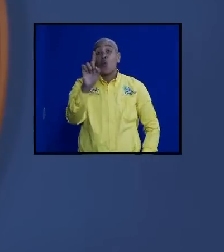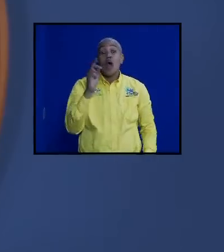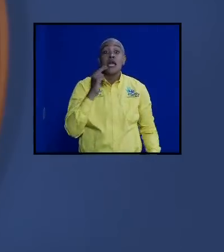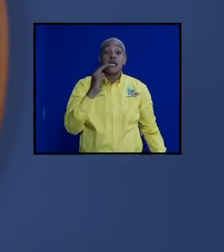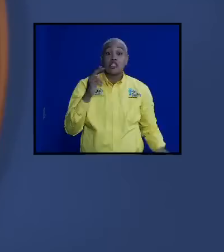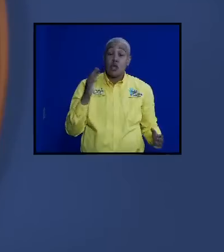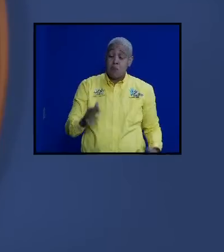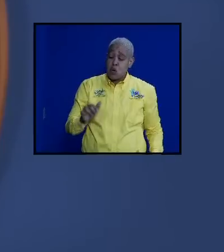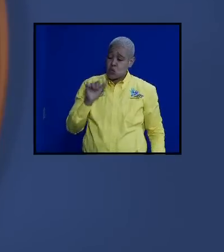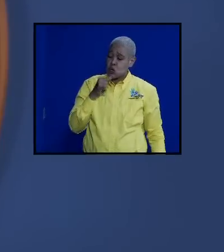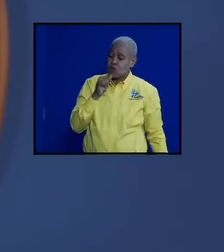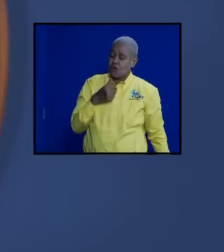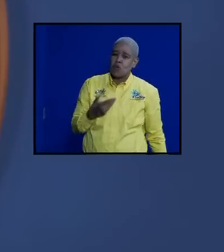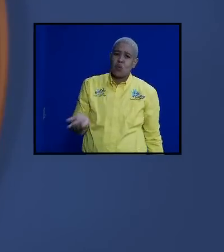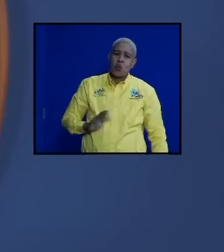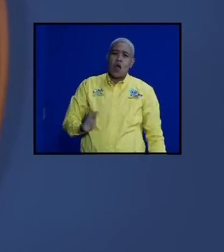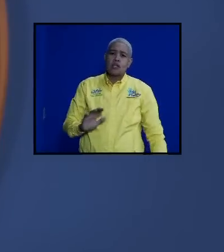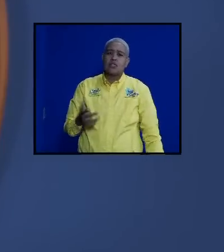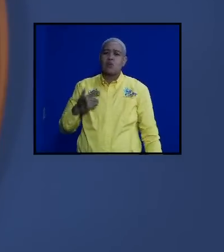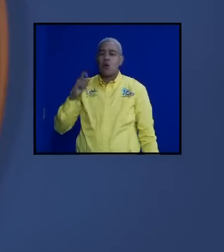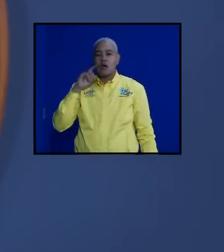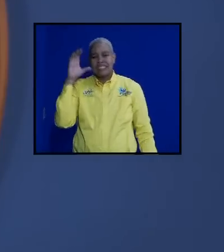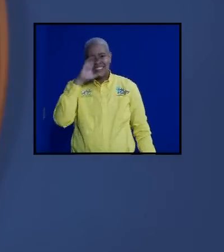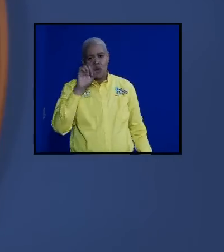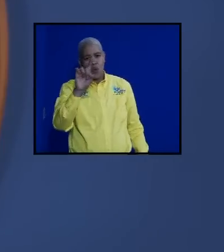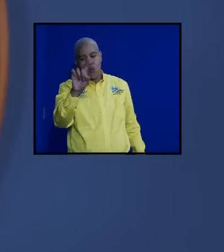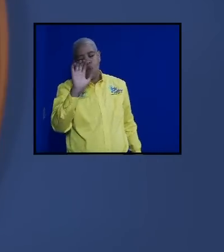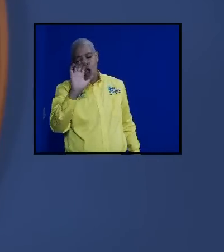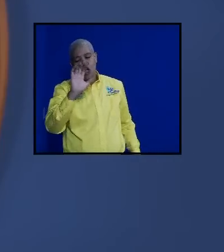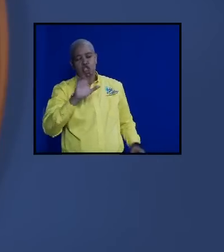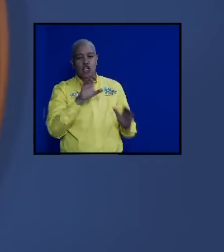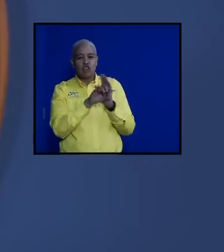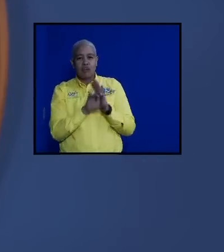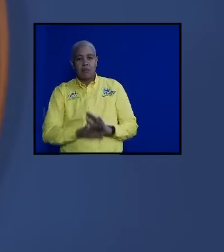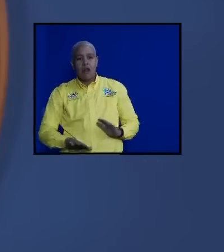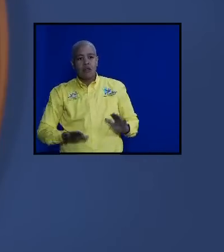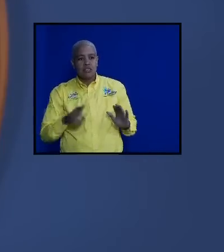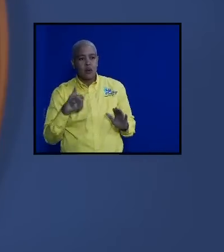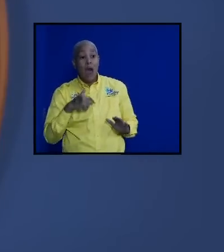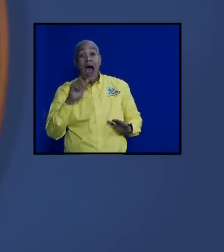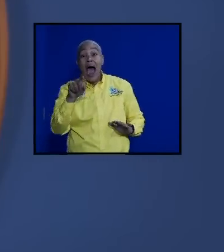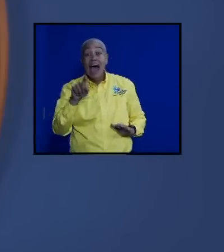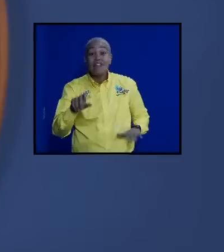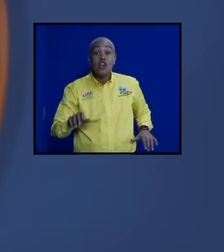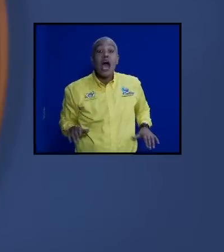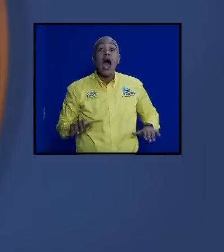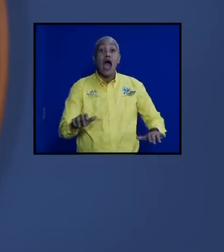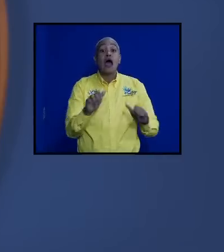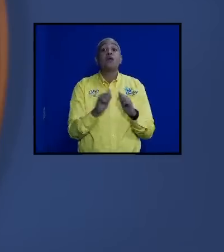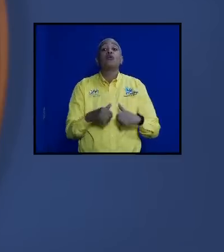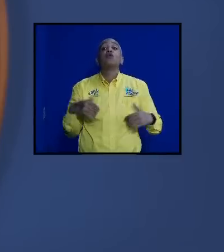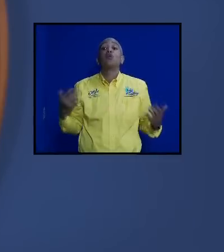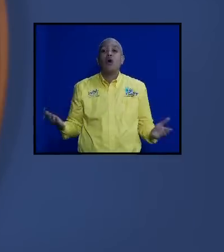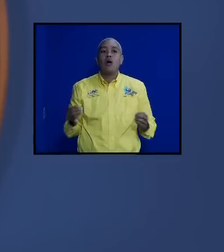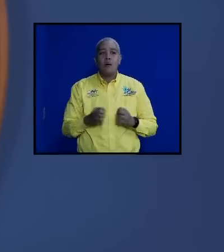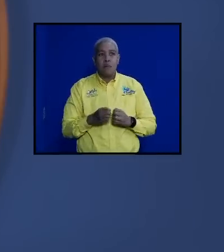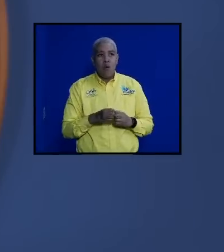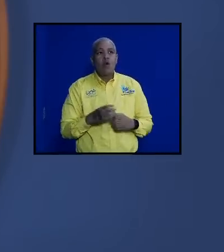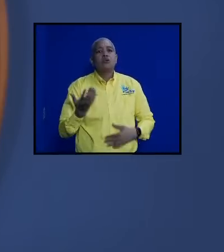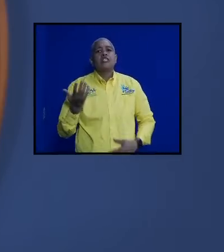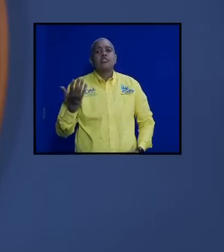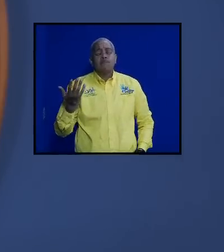suffer because we are going after 100 criminals. So we have to act with great discernment.